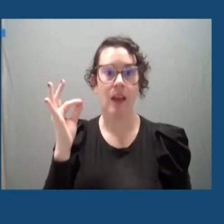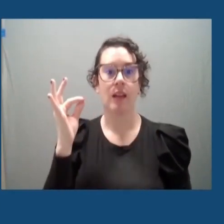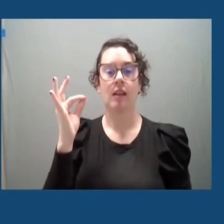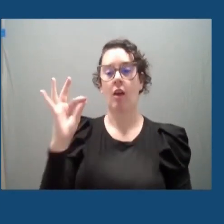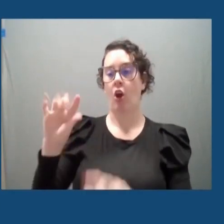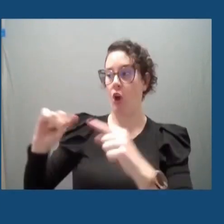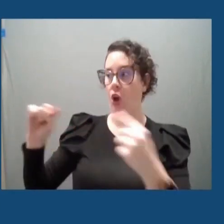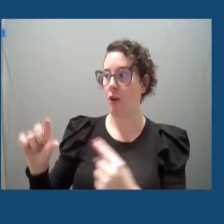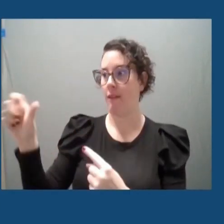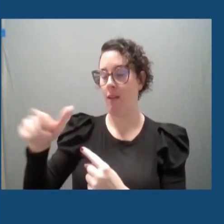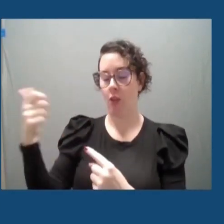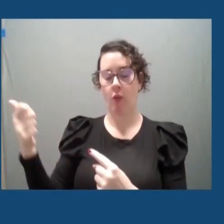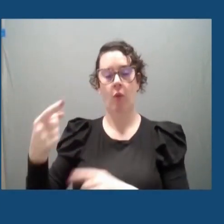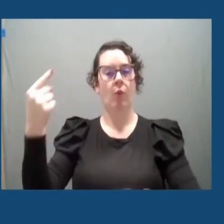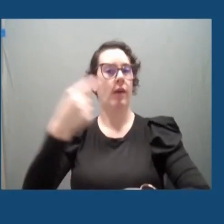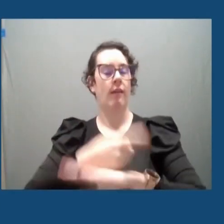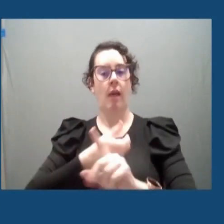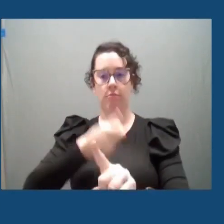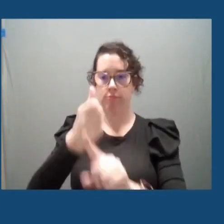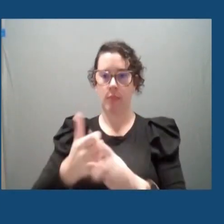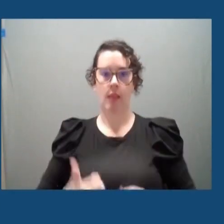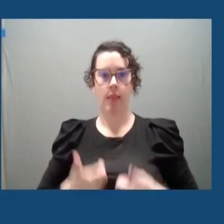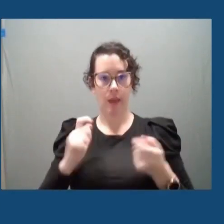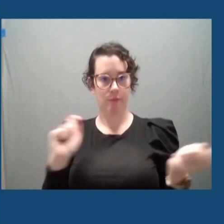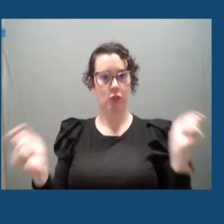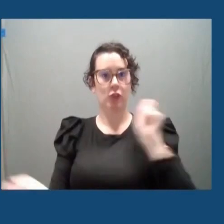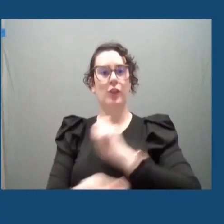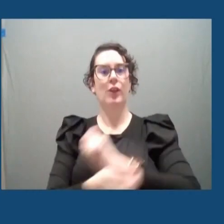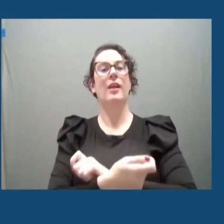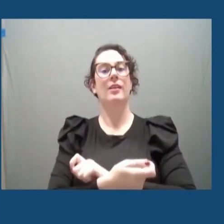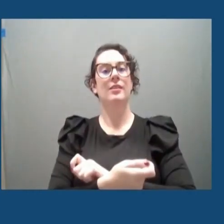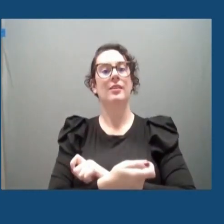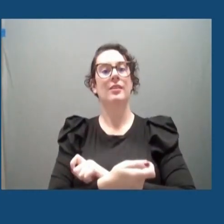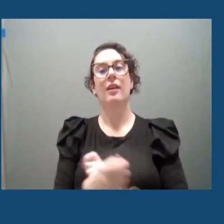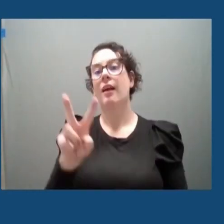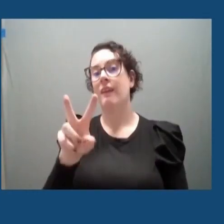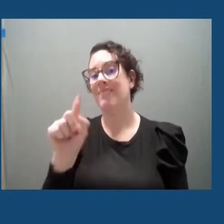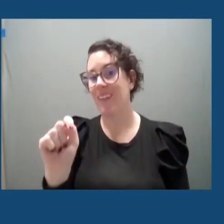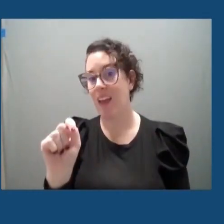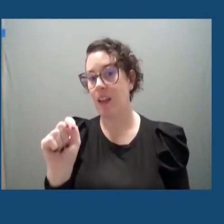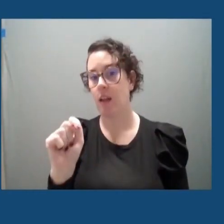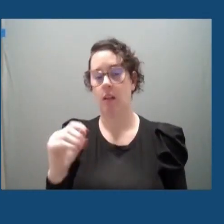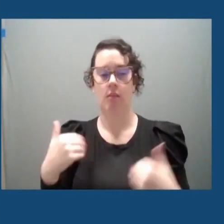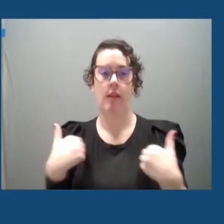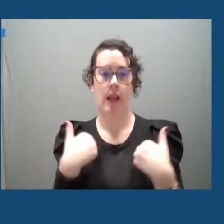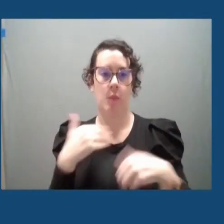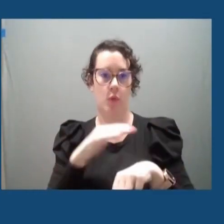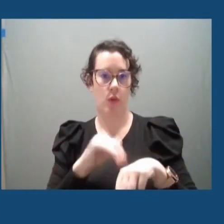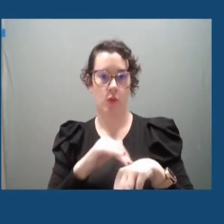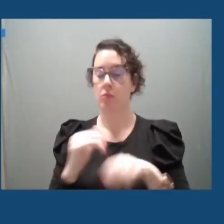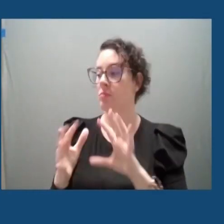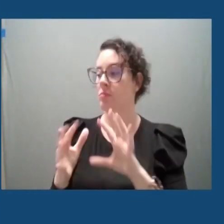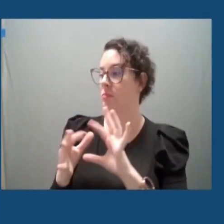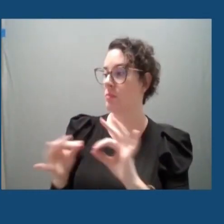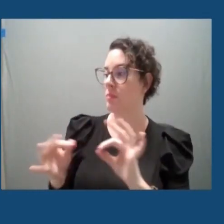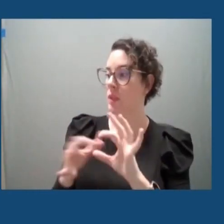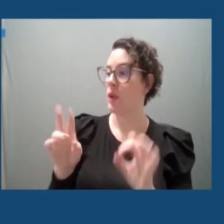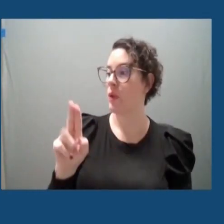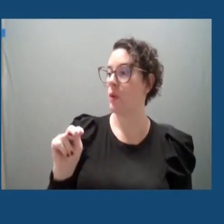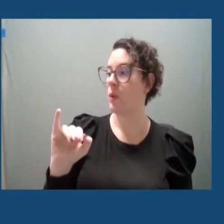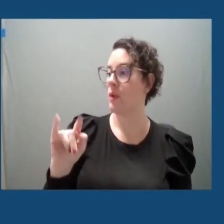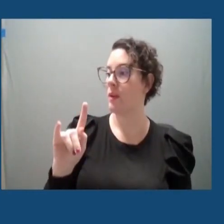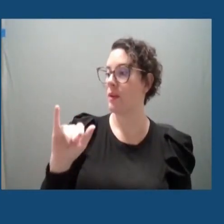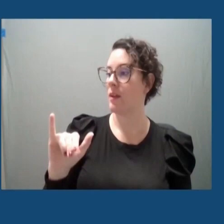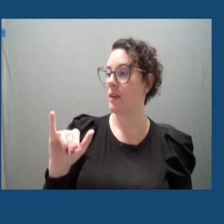changed. A veterinarian told her about Unity House, a nonprofit that helps survivors of